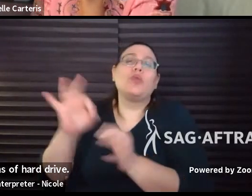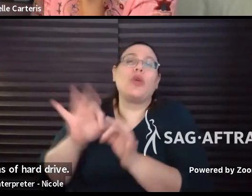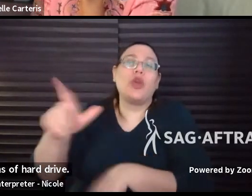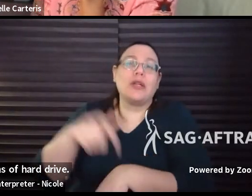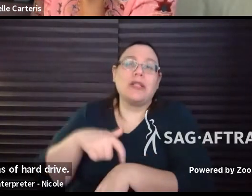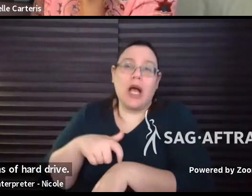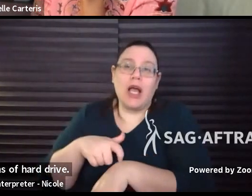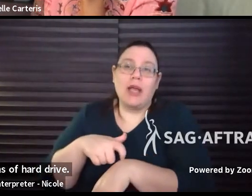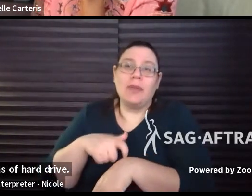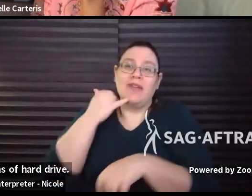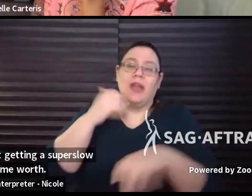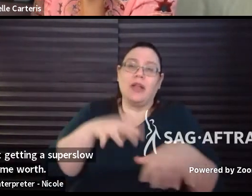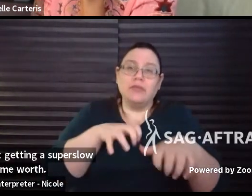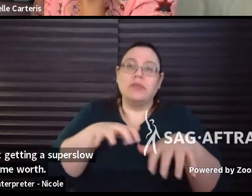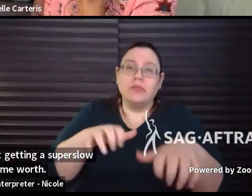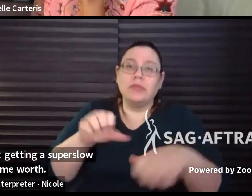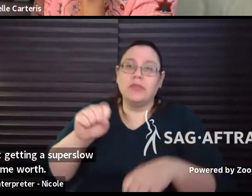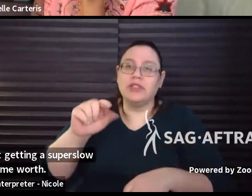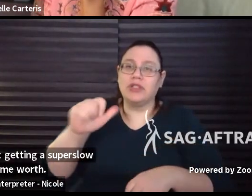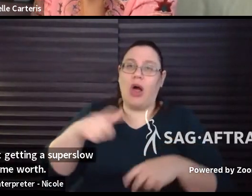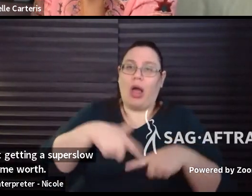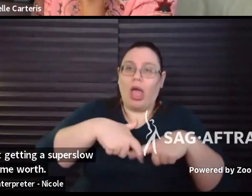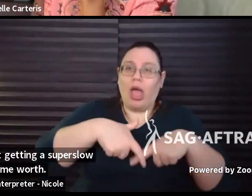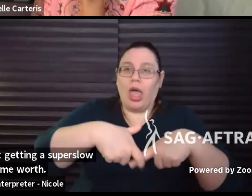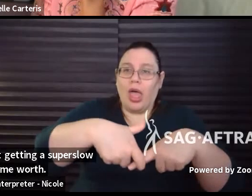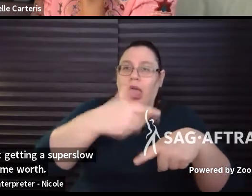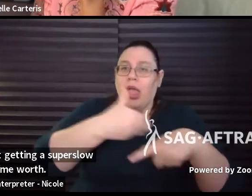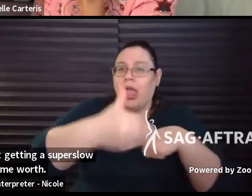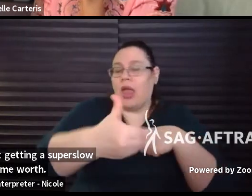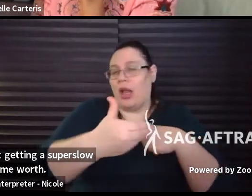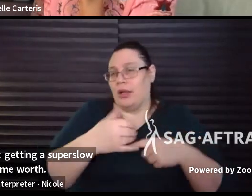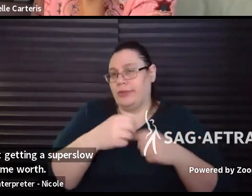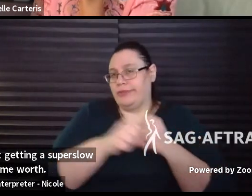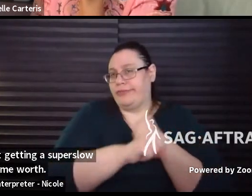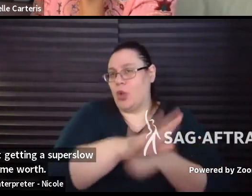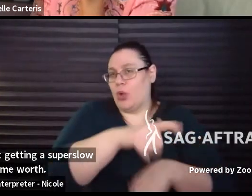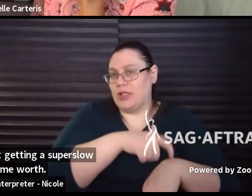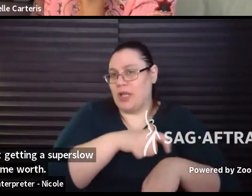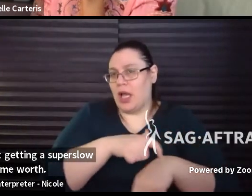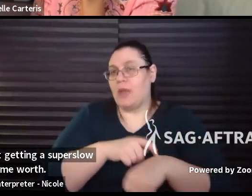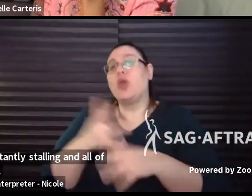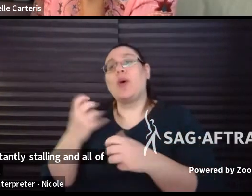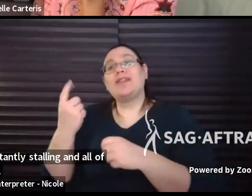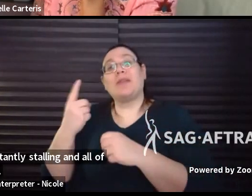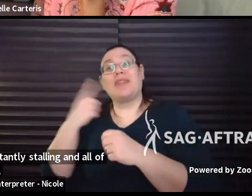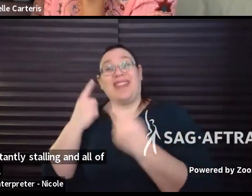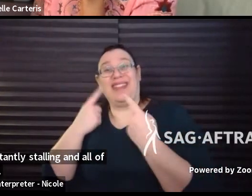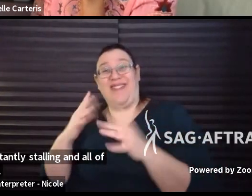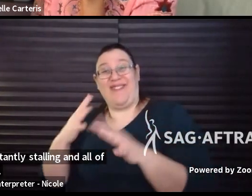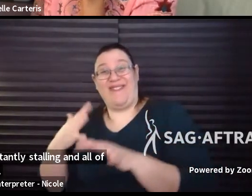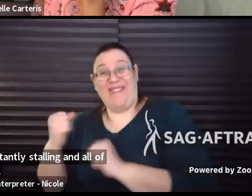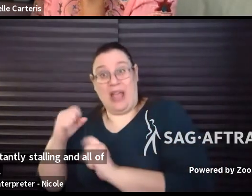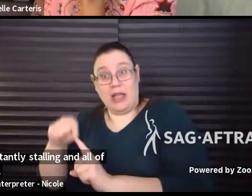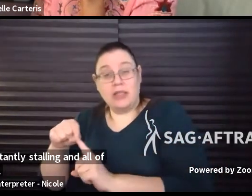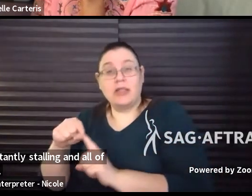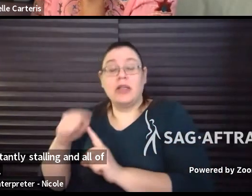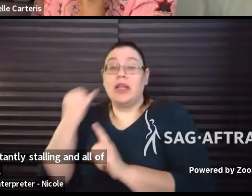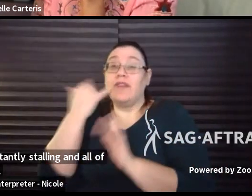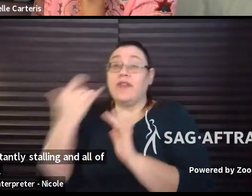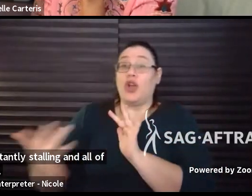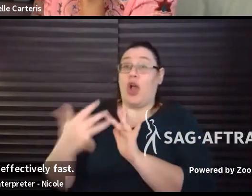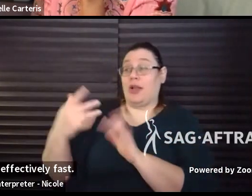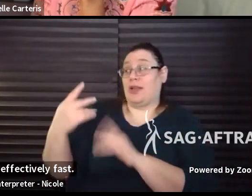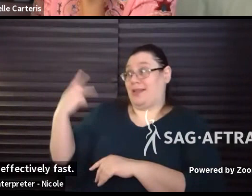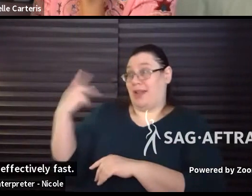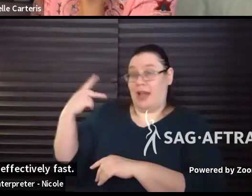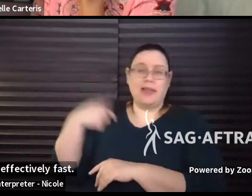constantly stalling and all this stuff, you want something that is effectively fast. If you reach out to us, I will happily make you a